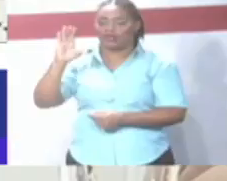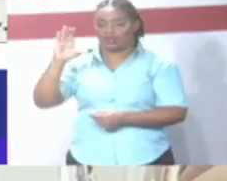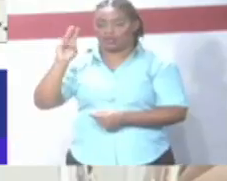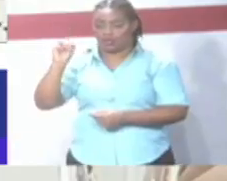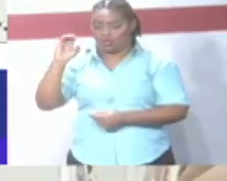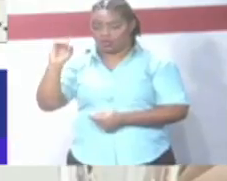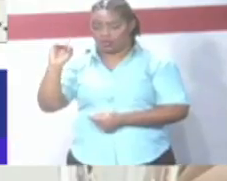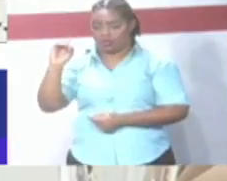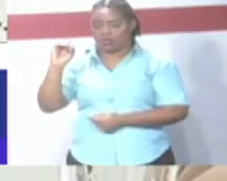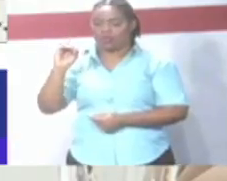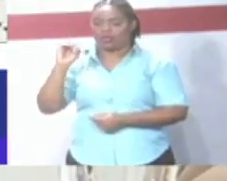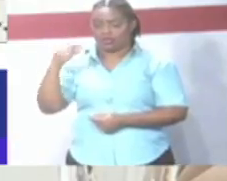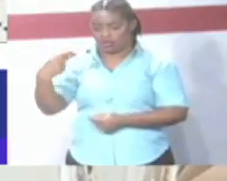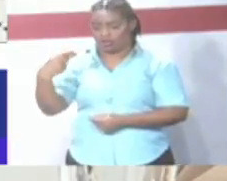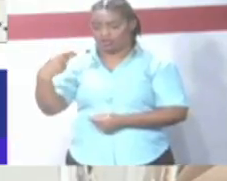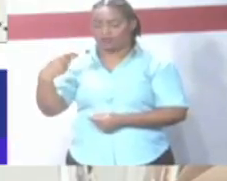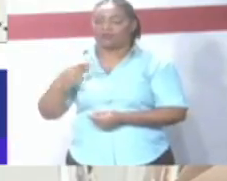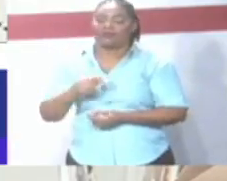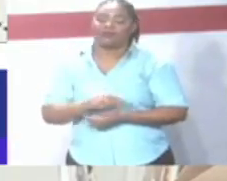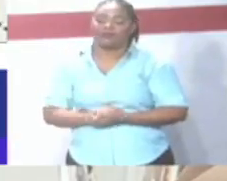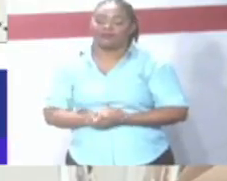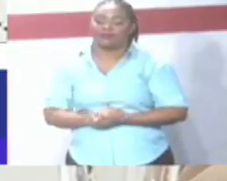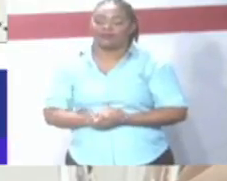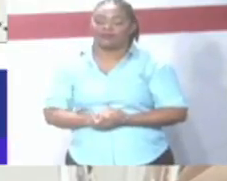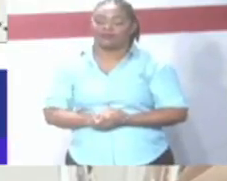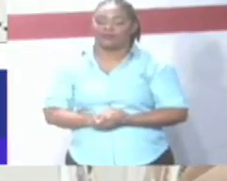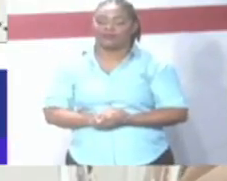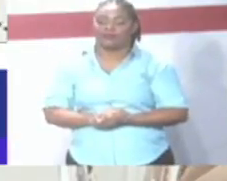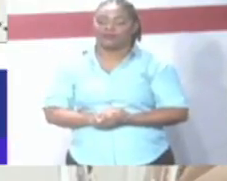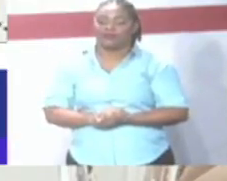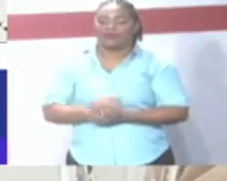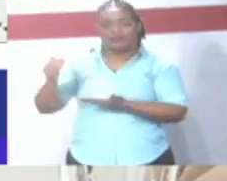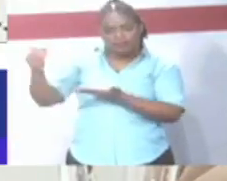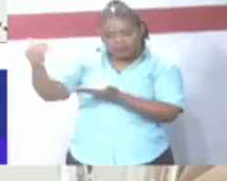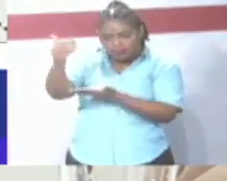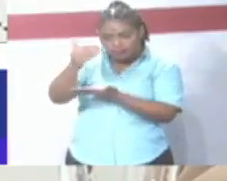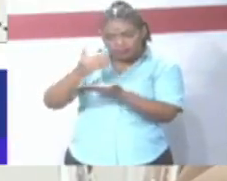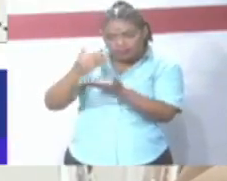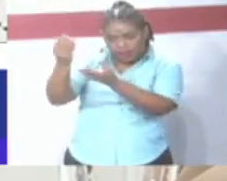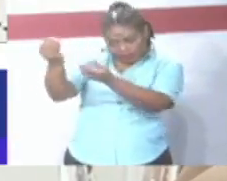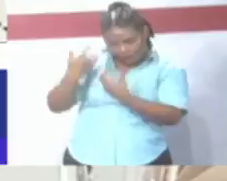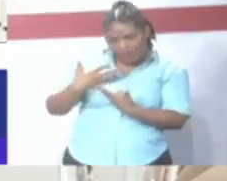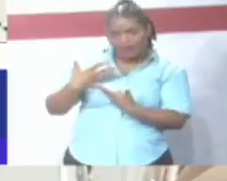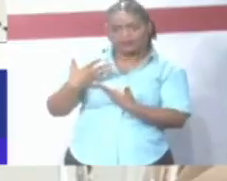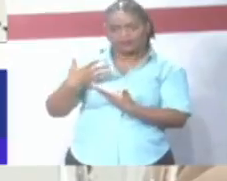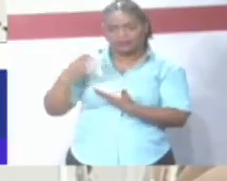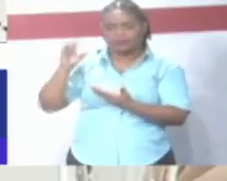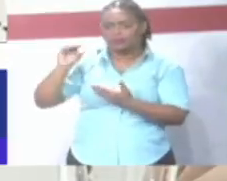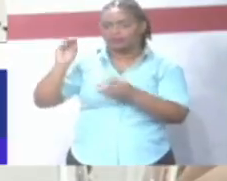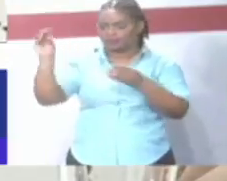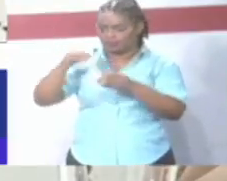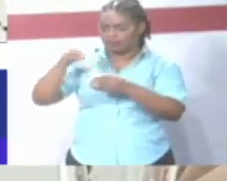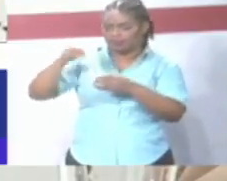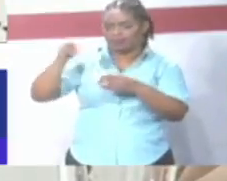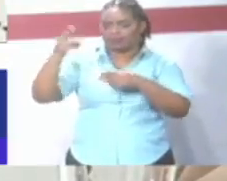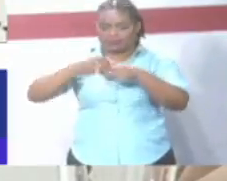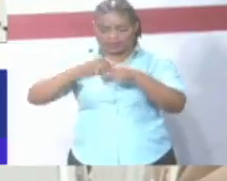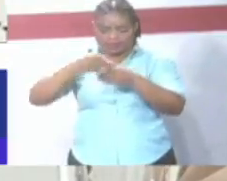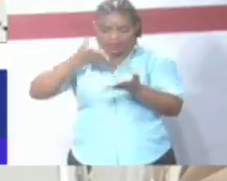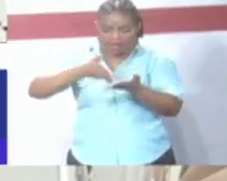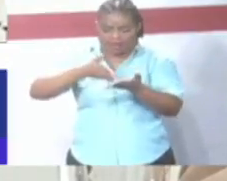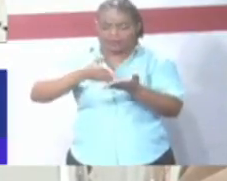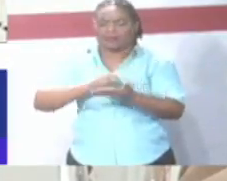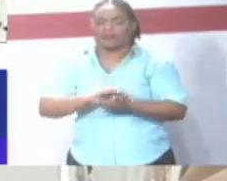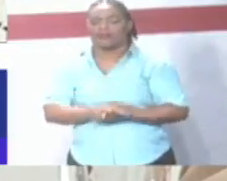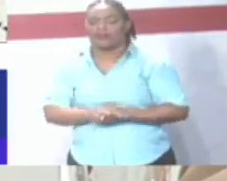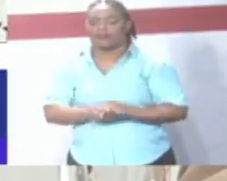the EPI division. We will take your data and put you into our database. So that is how we could do it. Right.